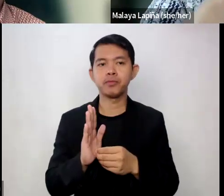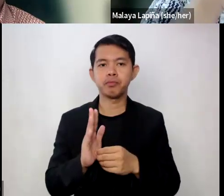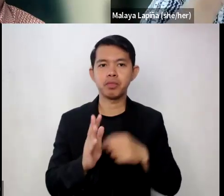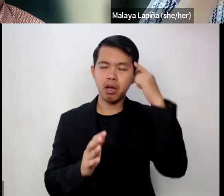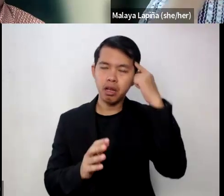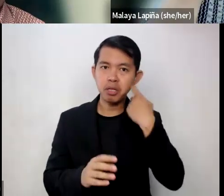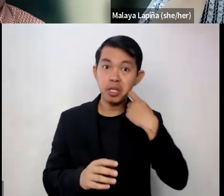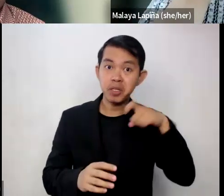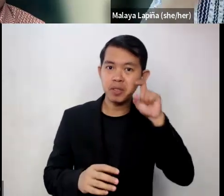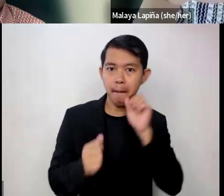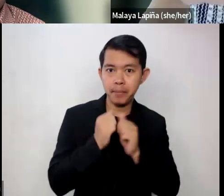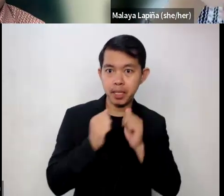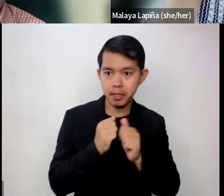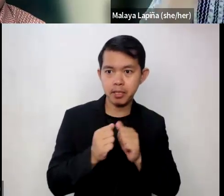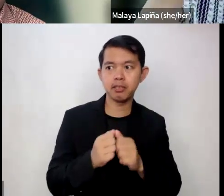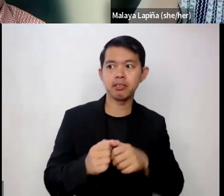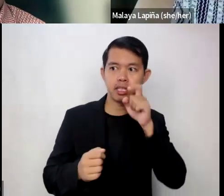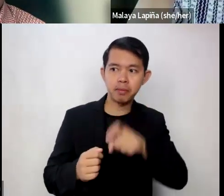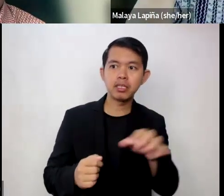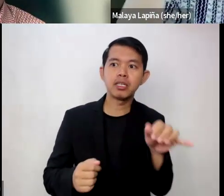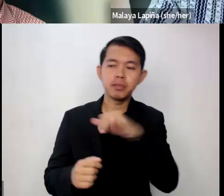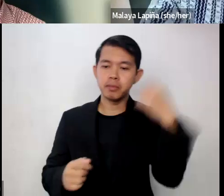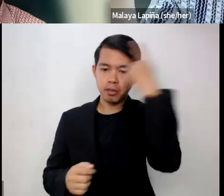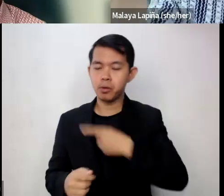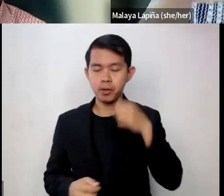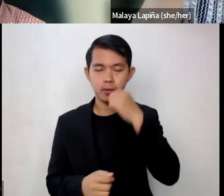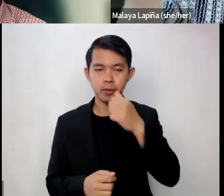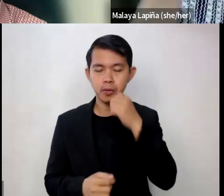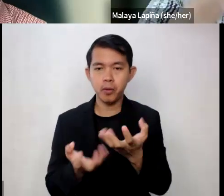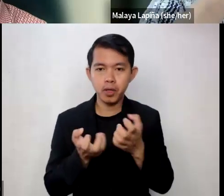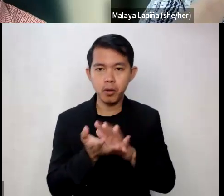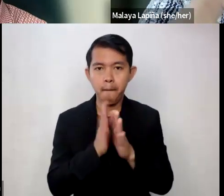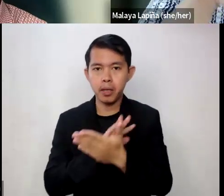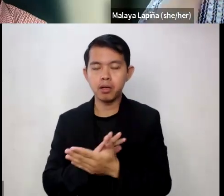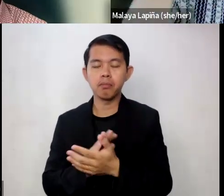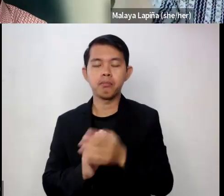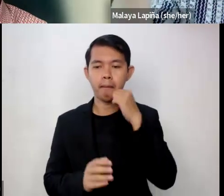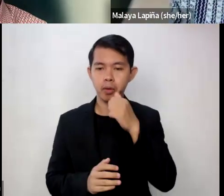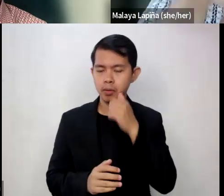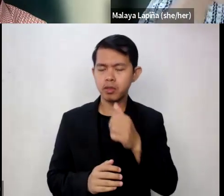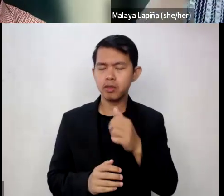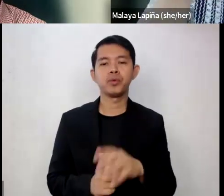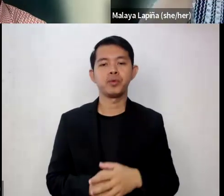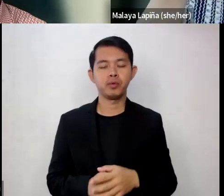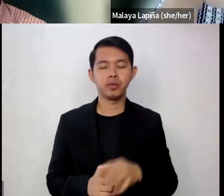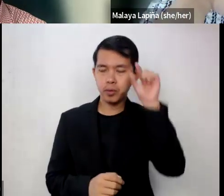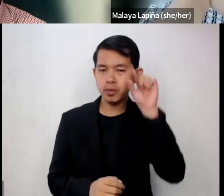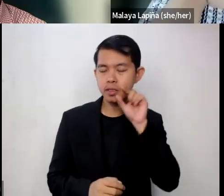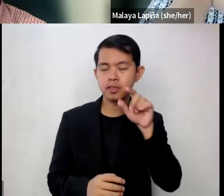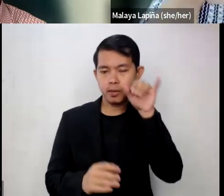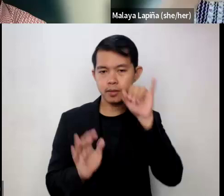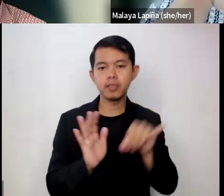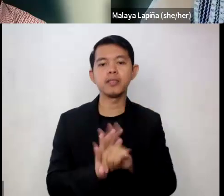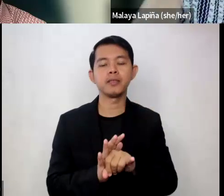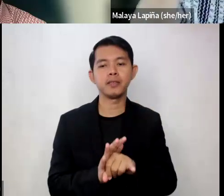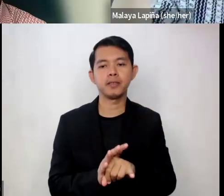Akala natin transness is just this, 'di ba? They want to present themselves sa kung ano yung gender identity and sexual orientation nila.